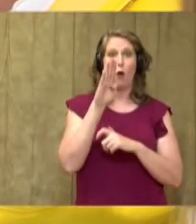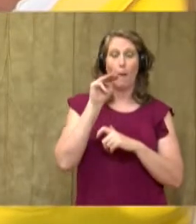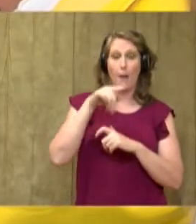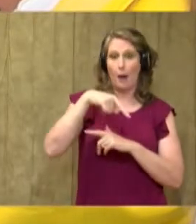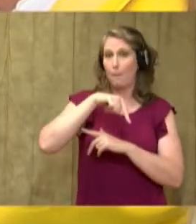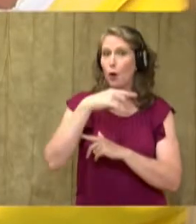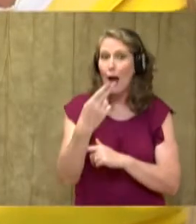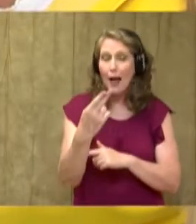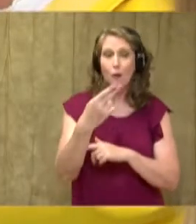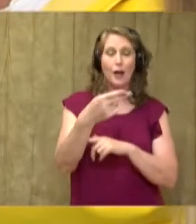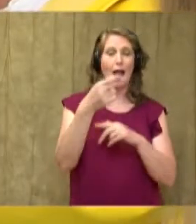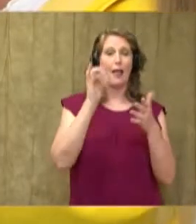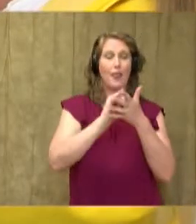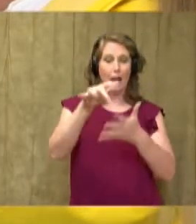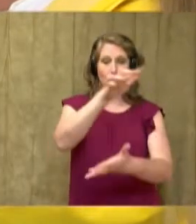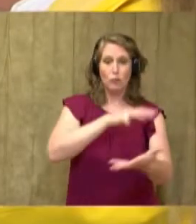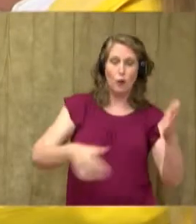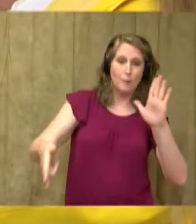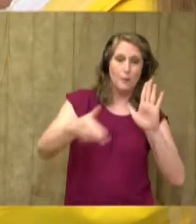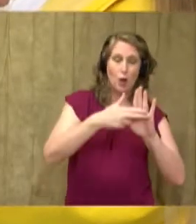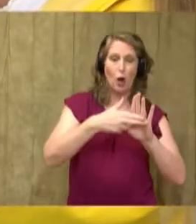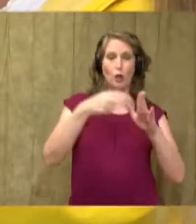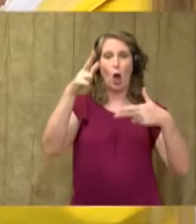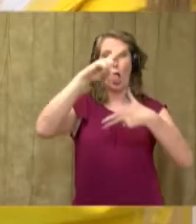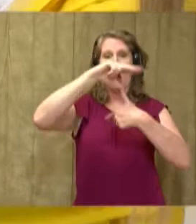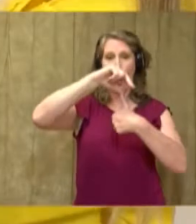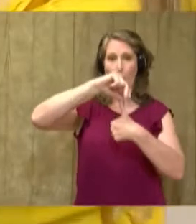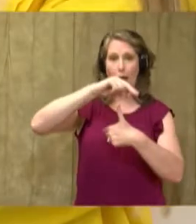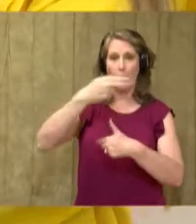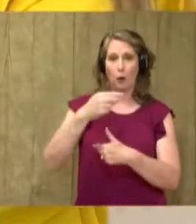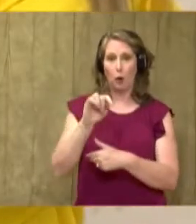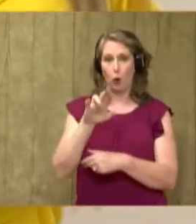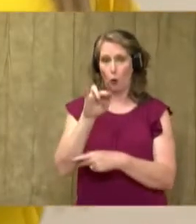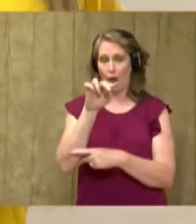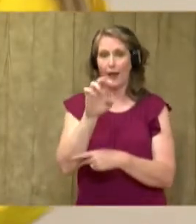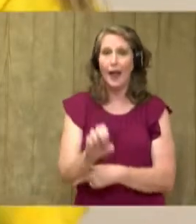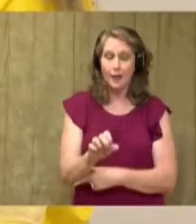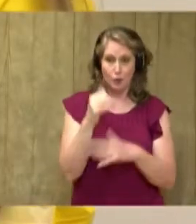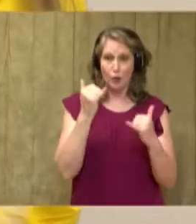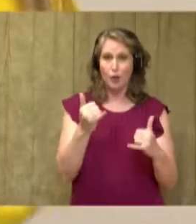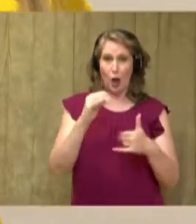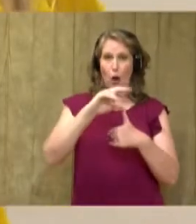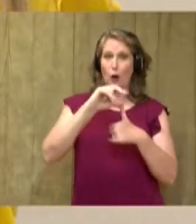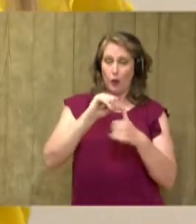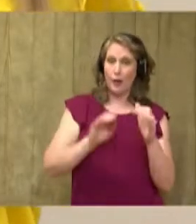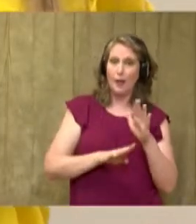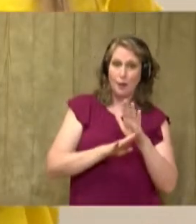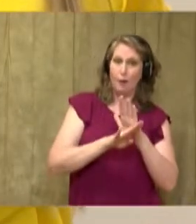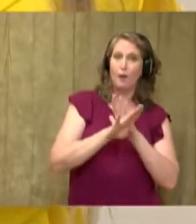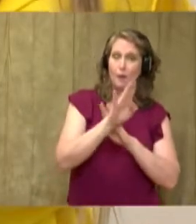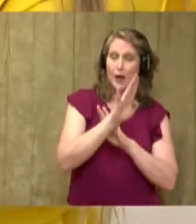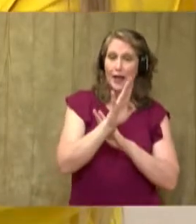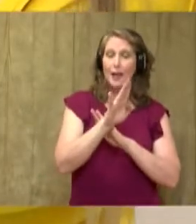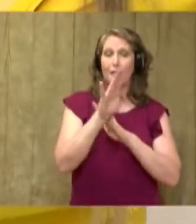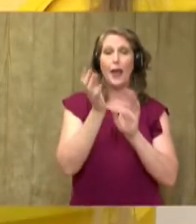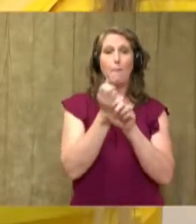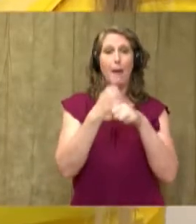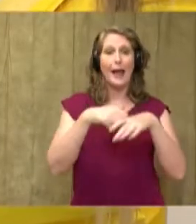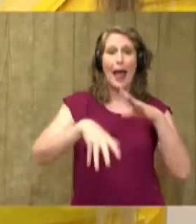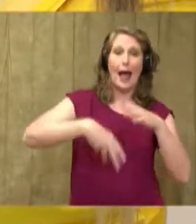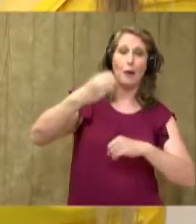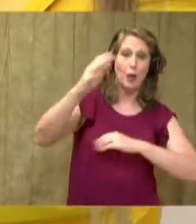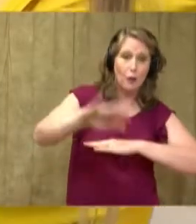is classified as a hurricane. Okay, so a hurricane is starting to form. That's where hurricanes form, out in the